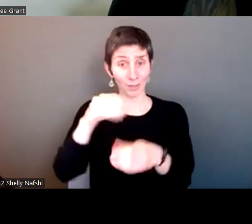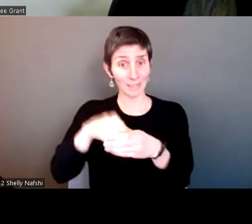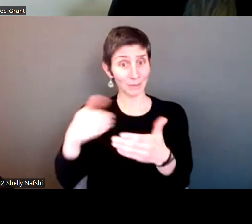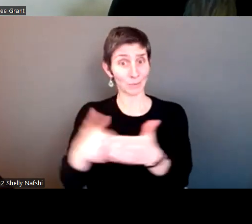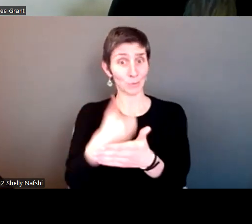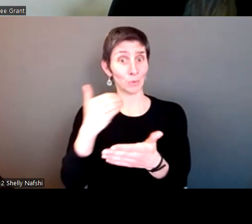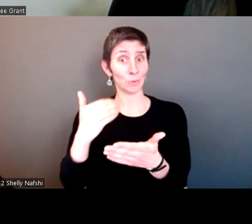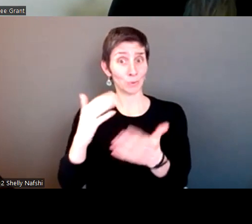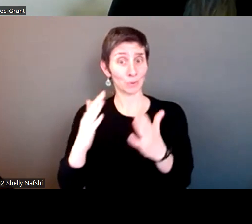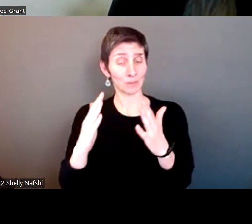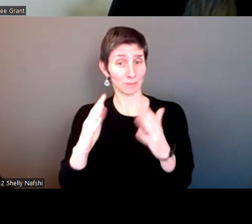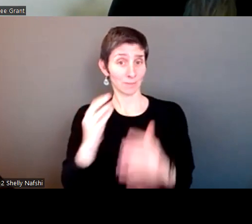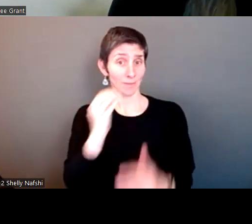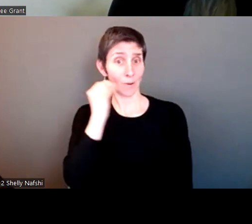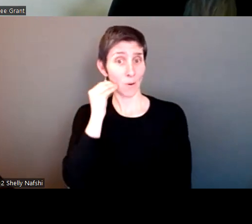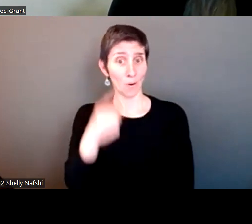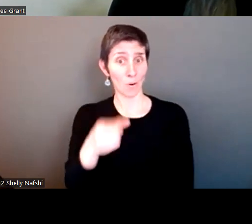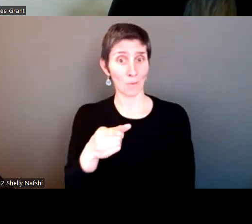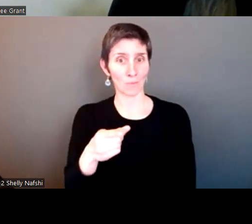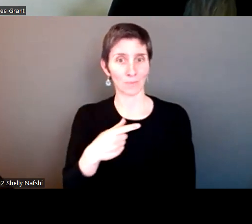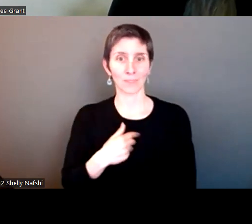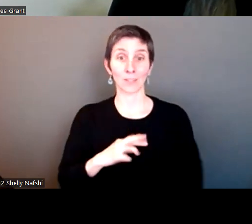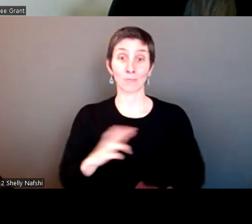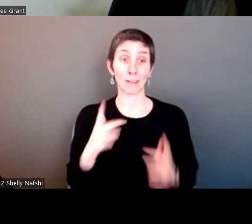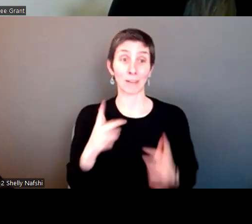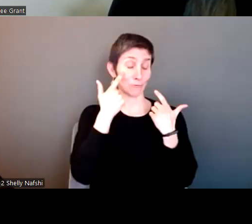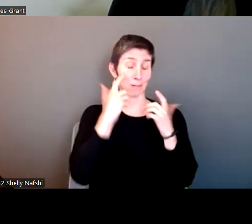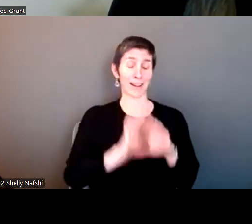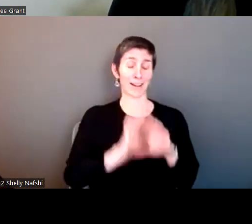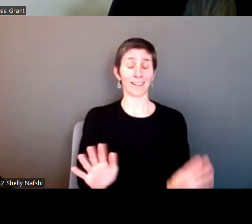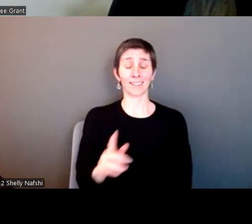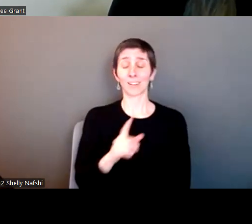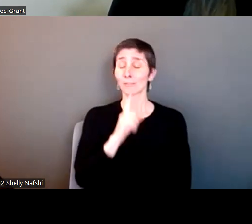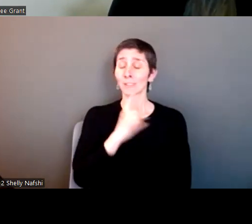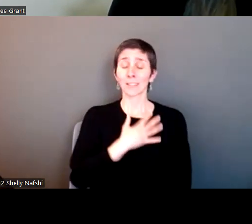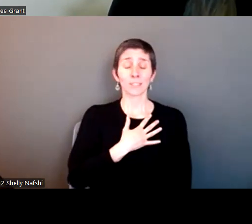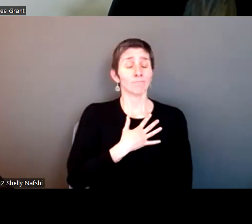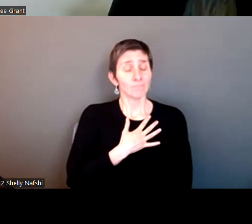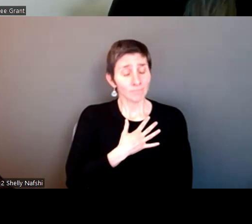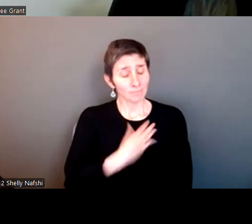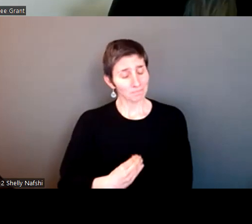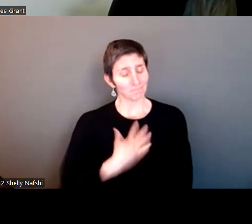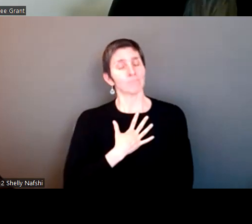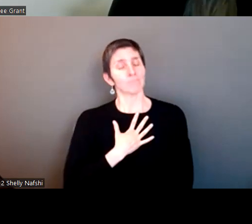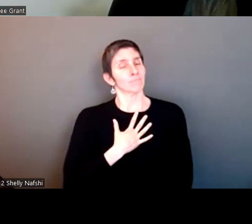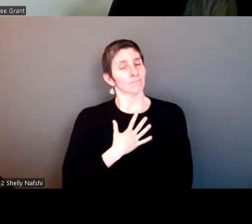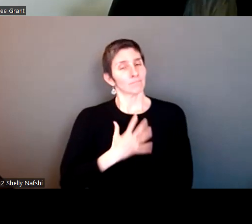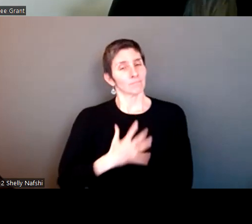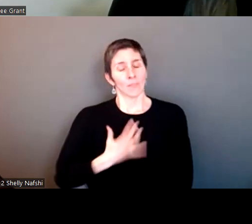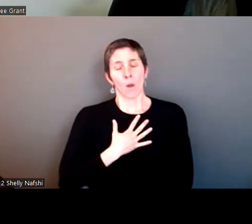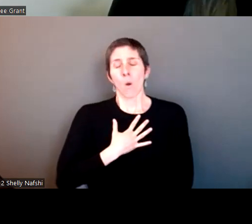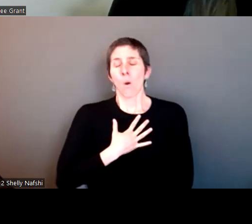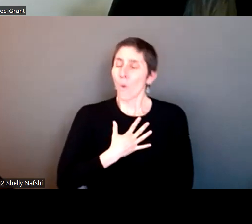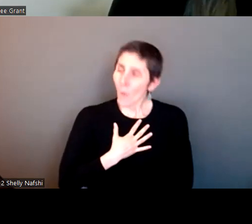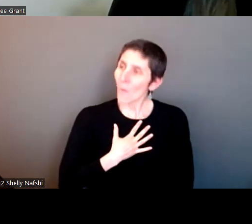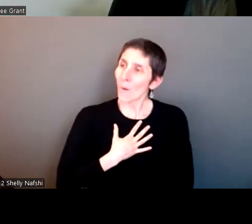imagine. Okay, now I'm going to search cry. So anyways, it was just a really good feel-good story that, you know, sometimes it